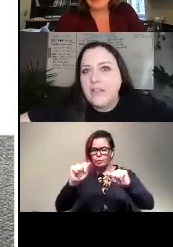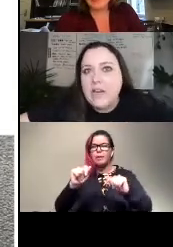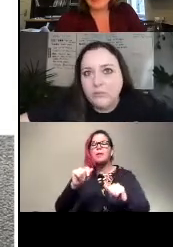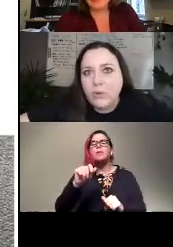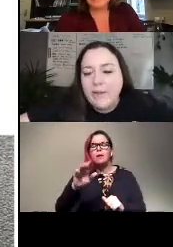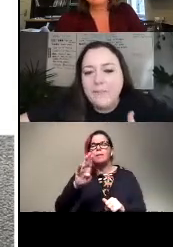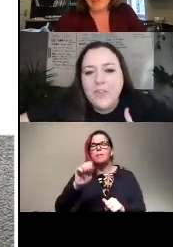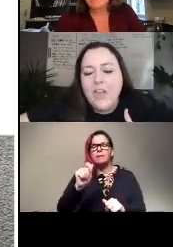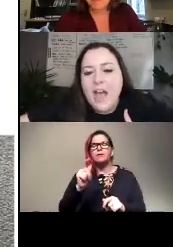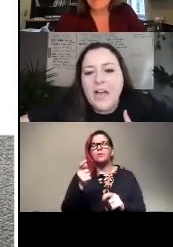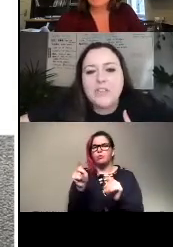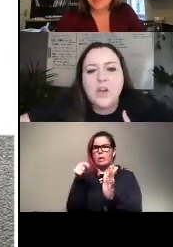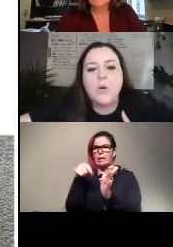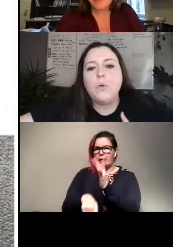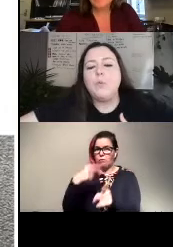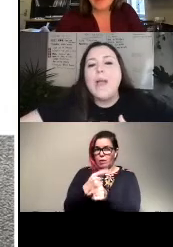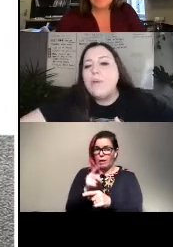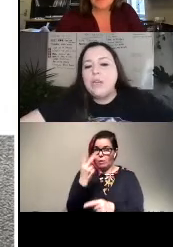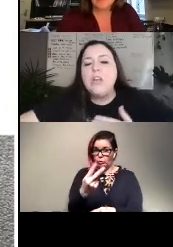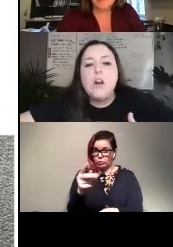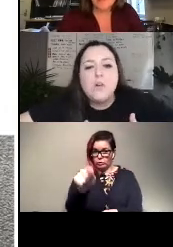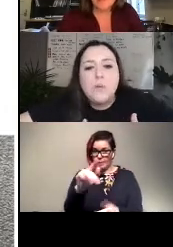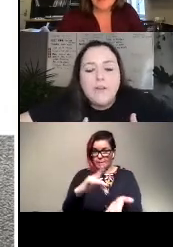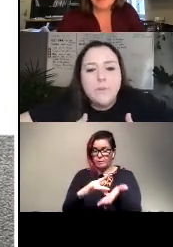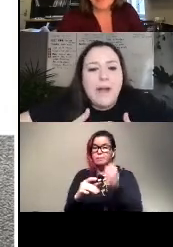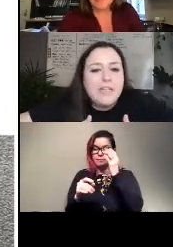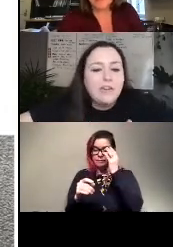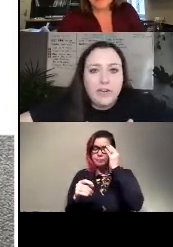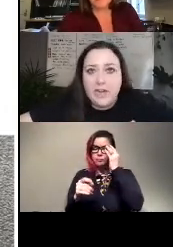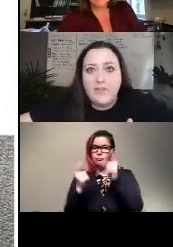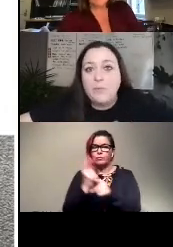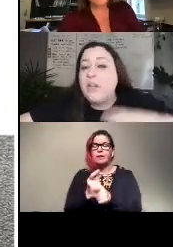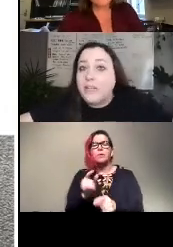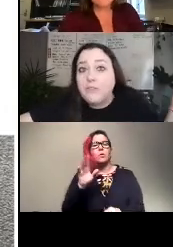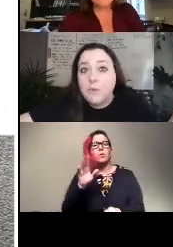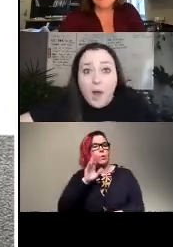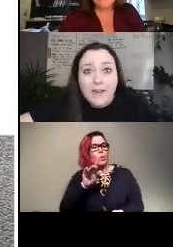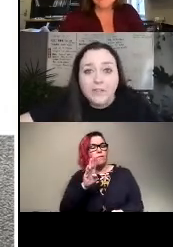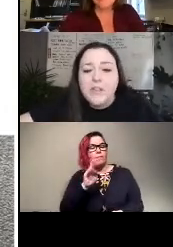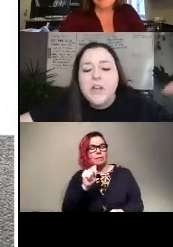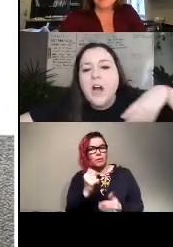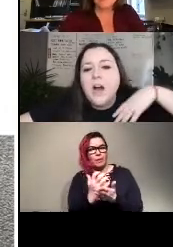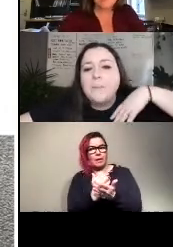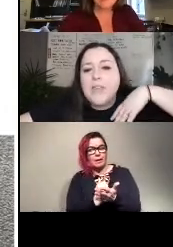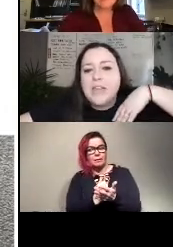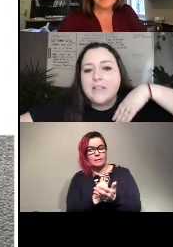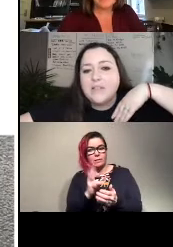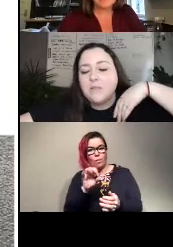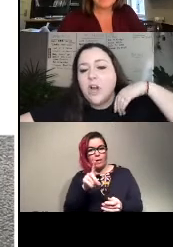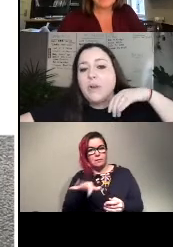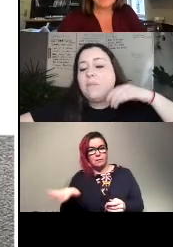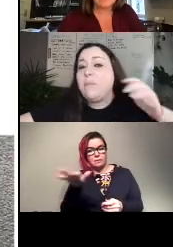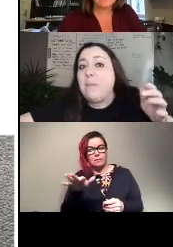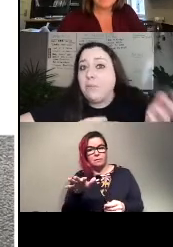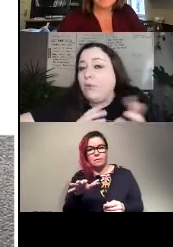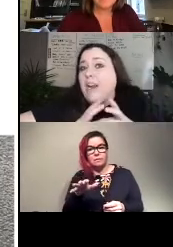trying to kill, right? Yep. And so the way we know if a bacteria that we collected from the wild is